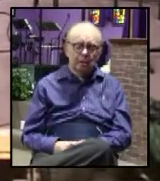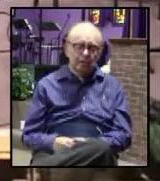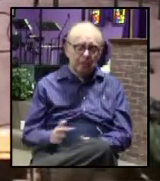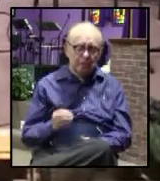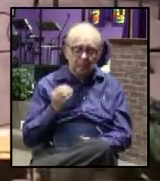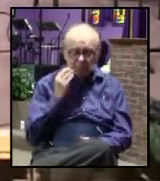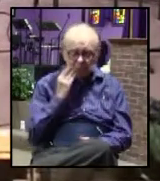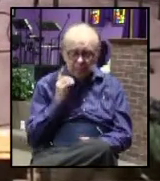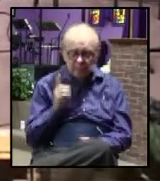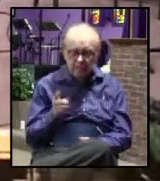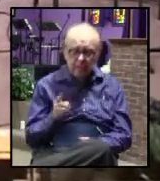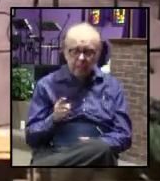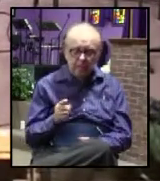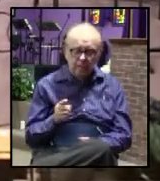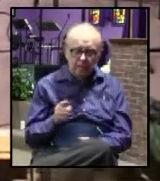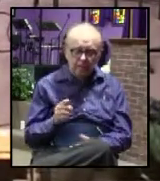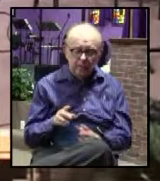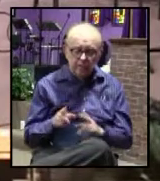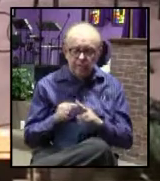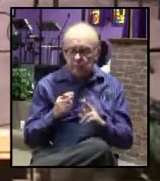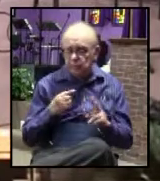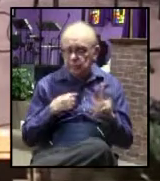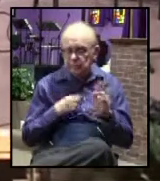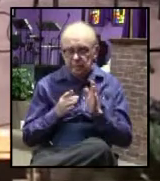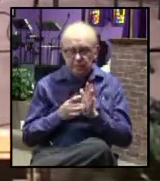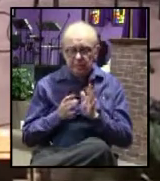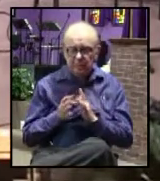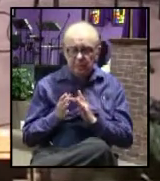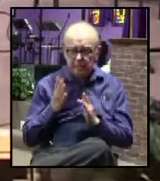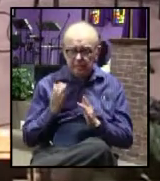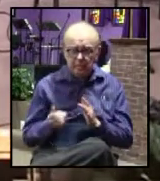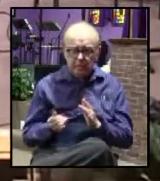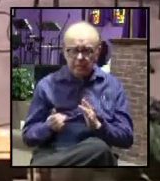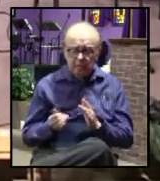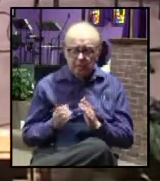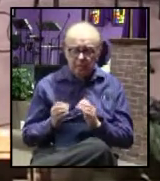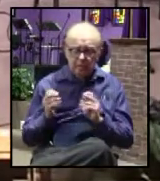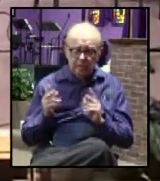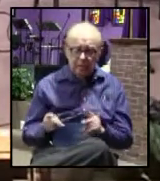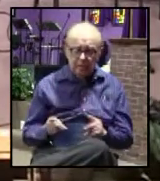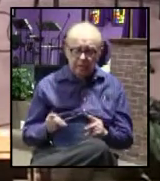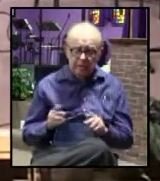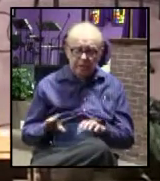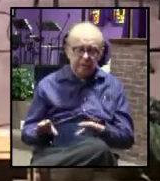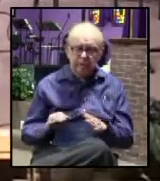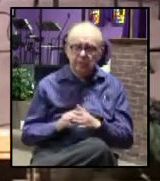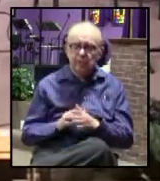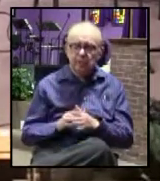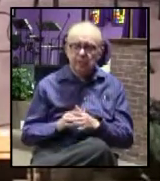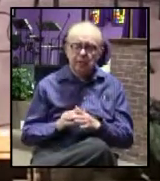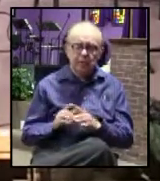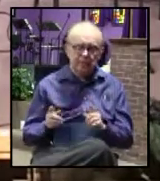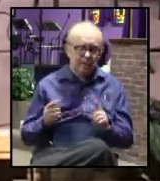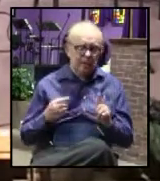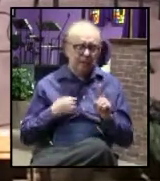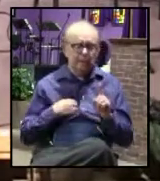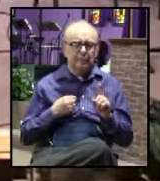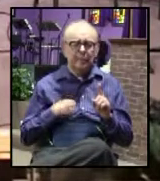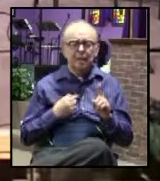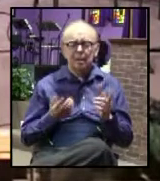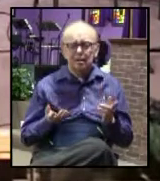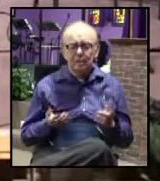And I know that you chose me because there was no one else that could do this but